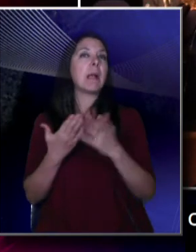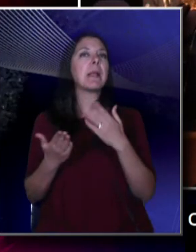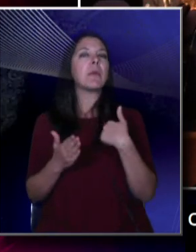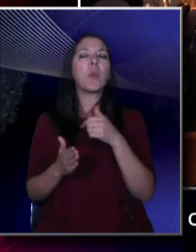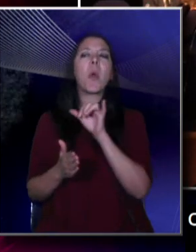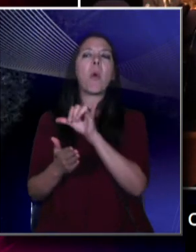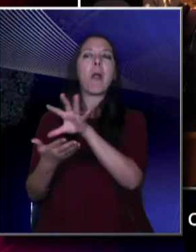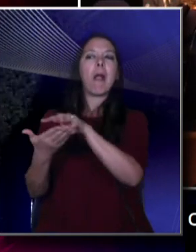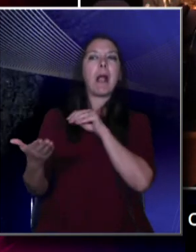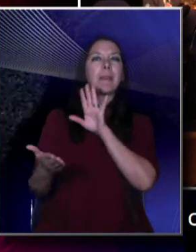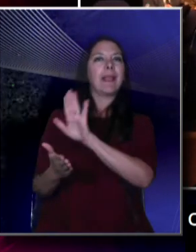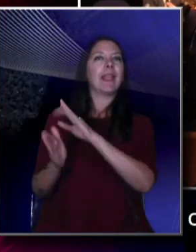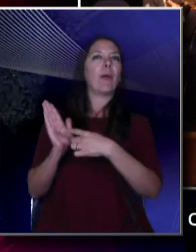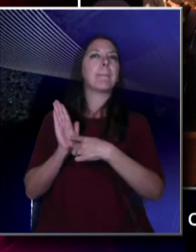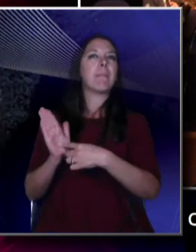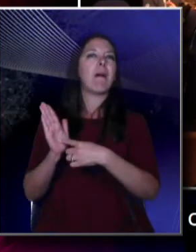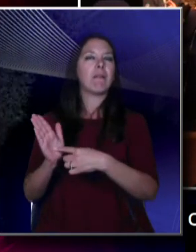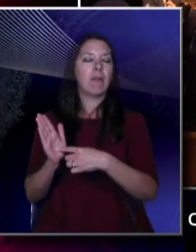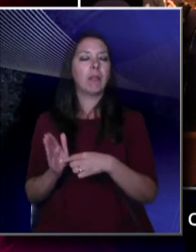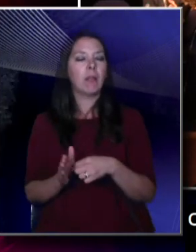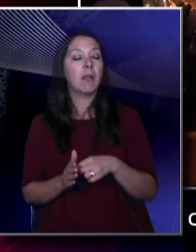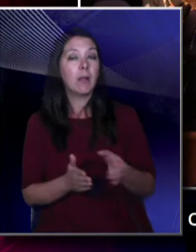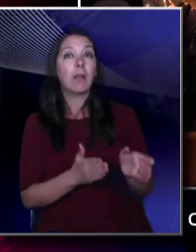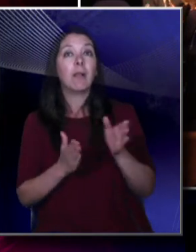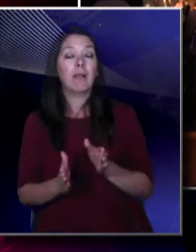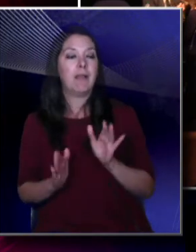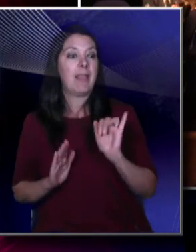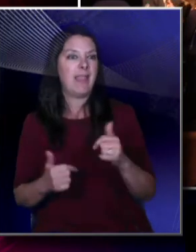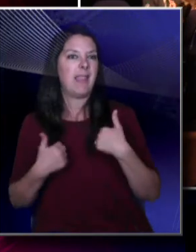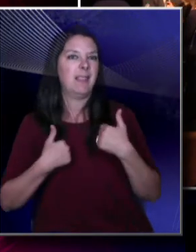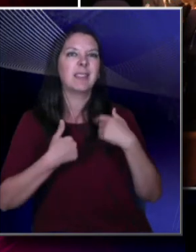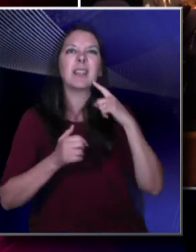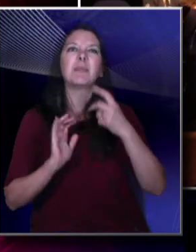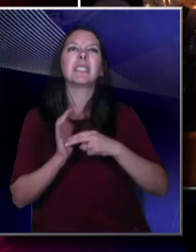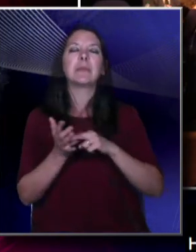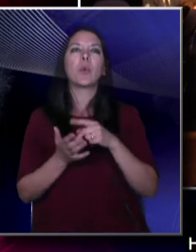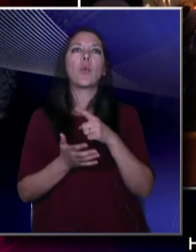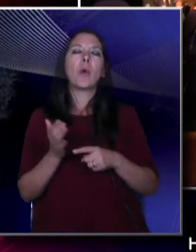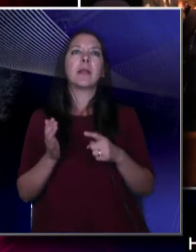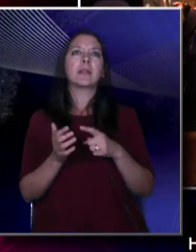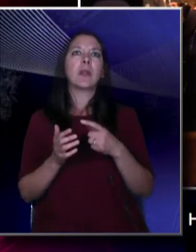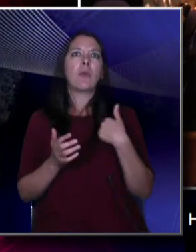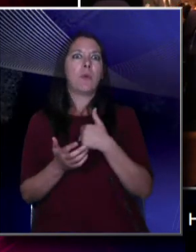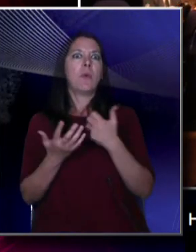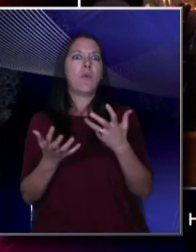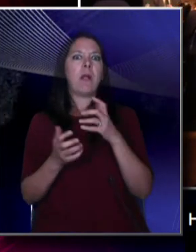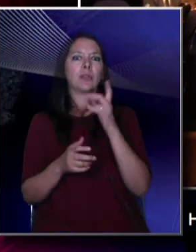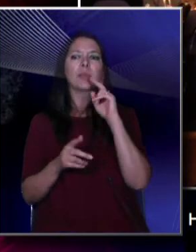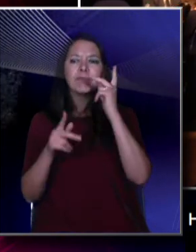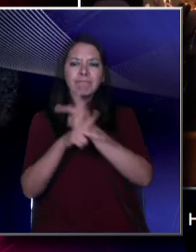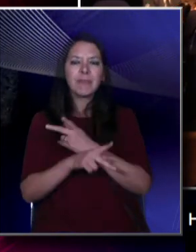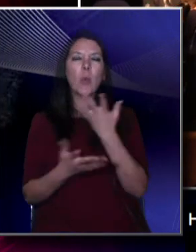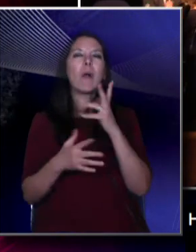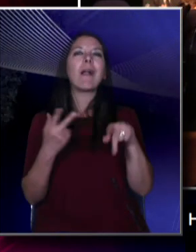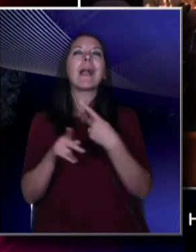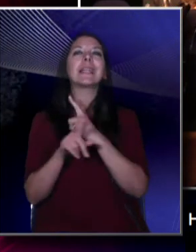And that is exactly how I'm hoping that this type of work session evolves into, is those kind of examples coming through. So